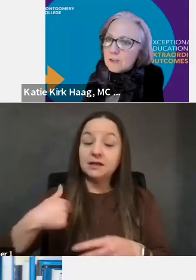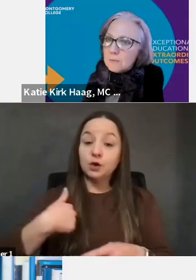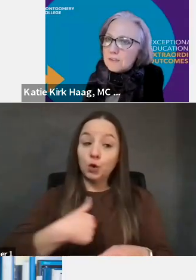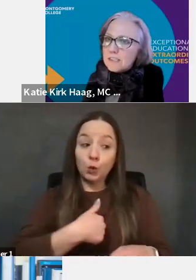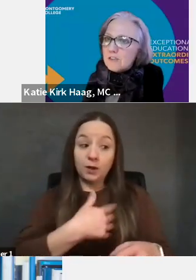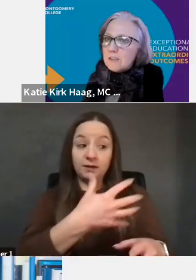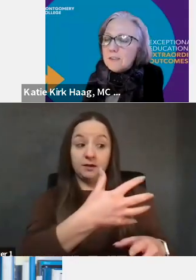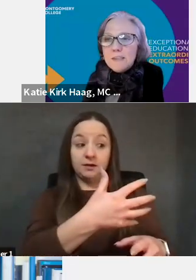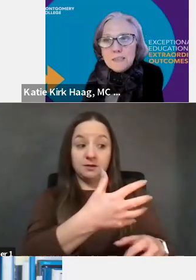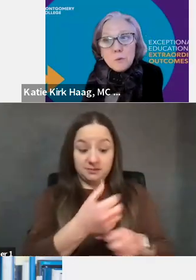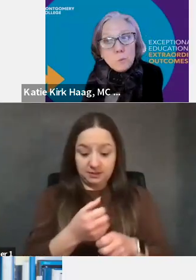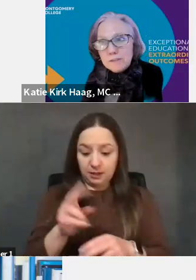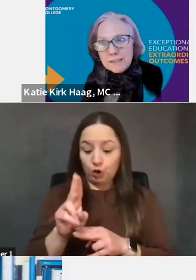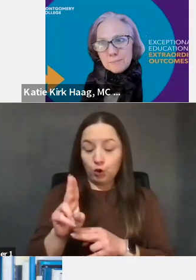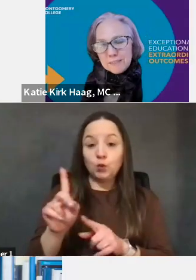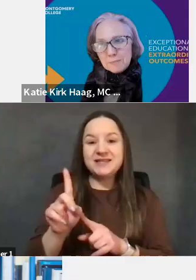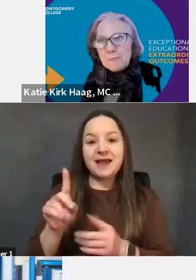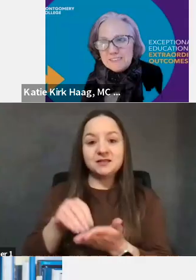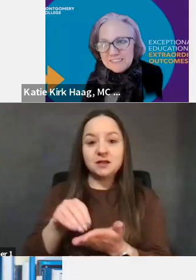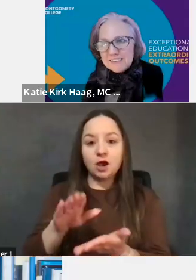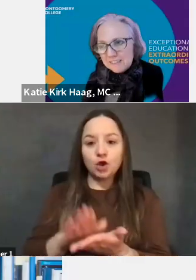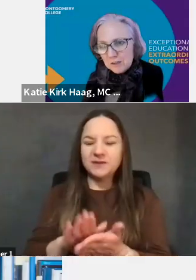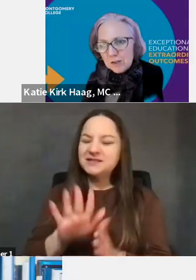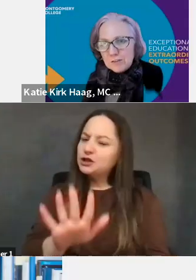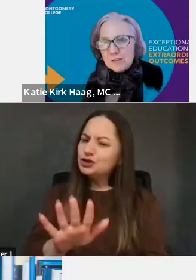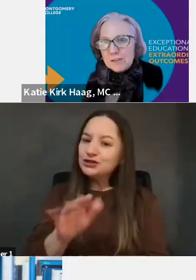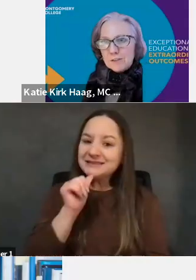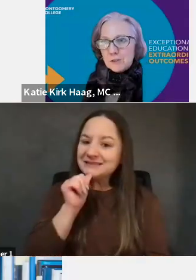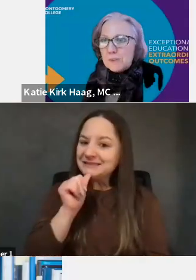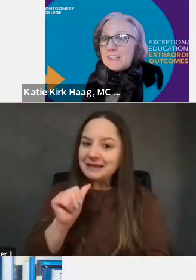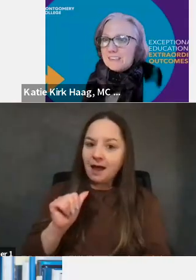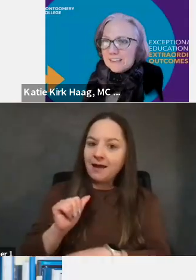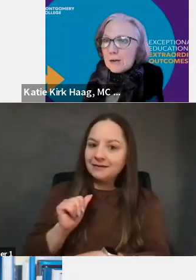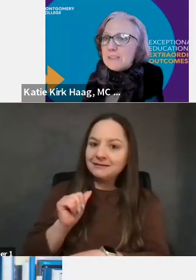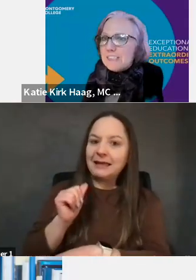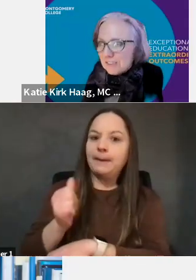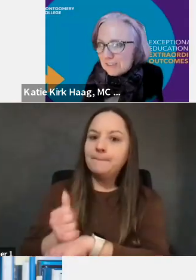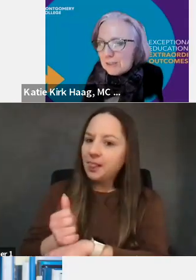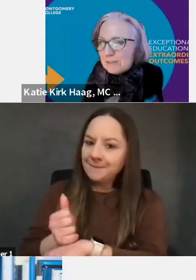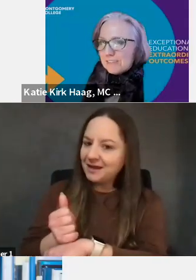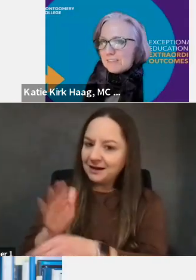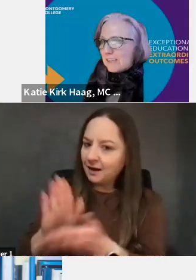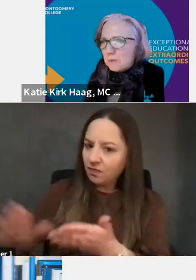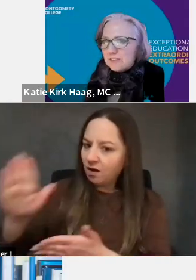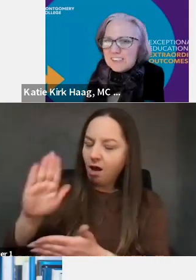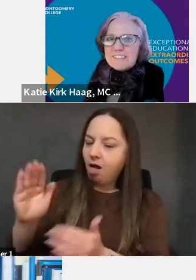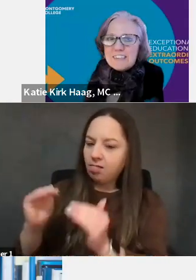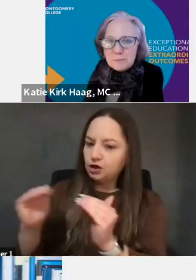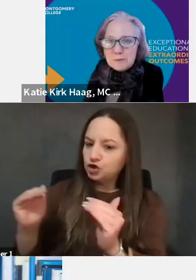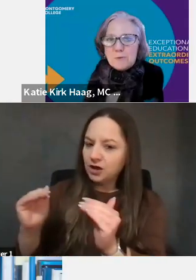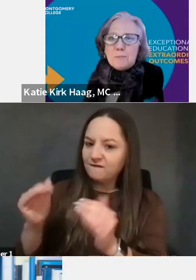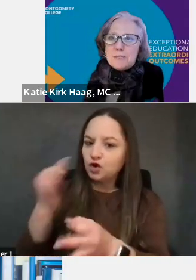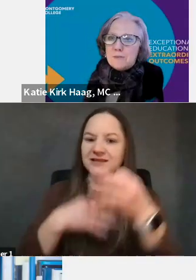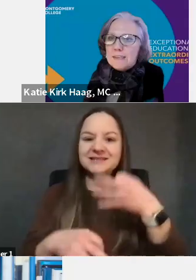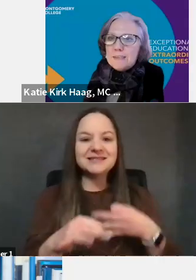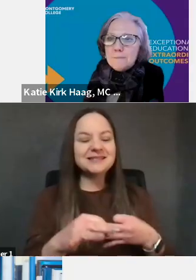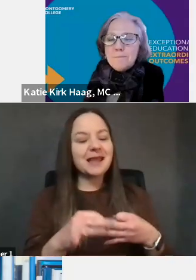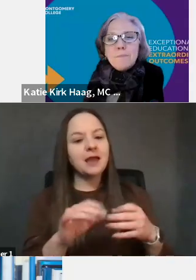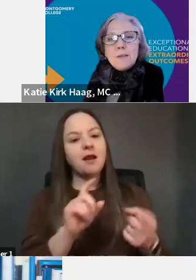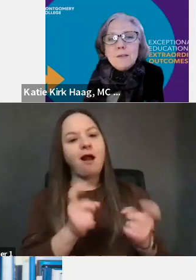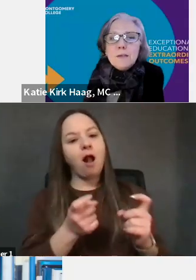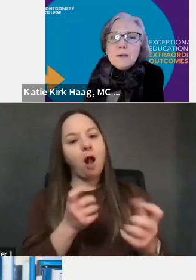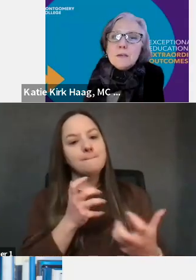as documentation. It will not be implemented at the college level. You will get an accommodation letter instead. We'll talk a tiny bit more about